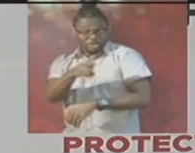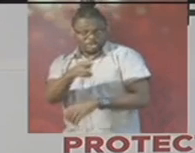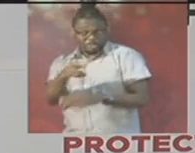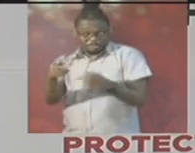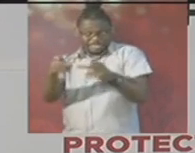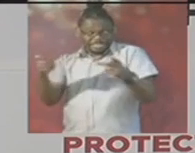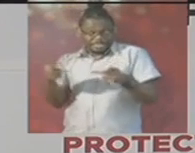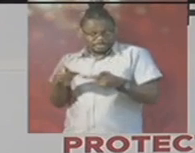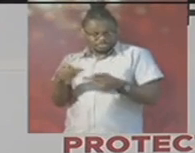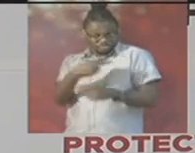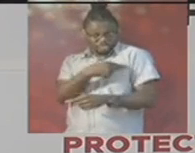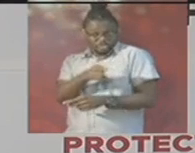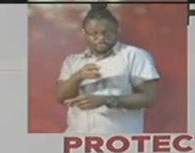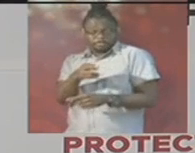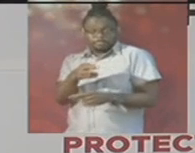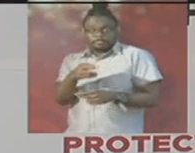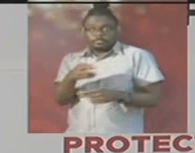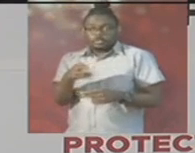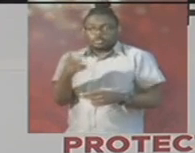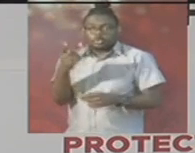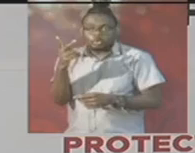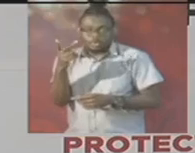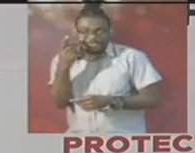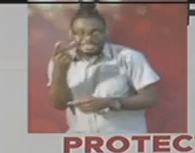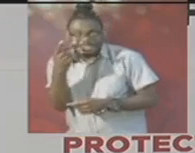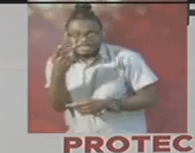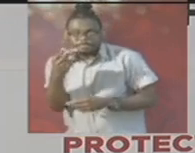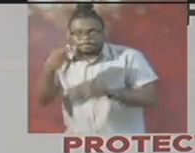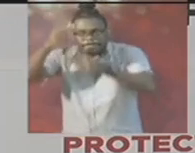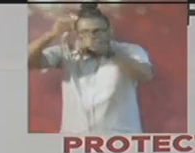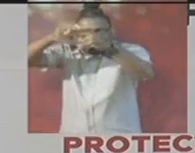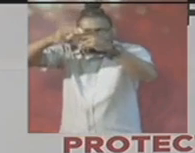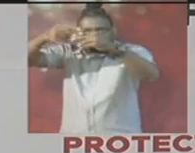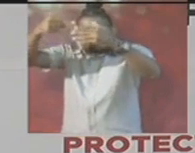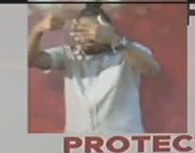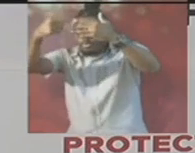and contact tracing for the past 2 to 3 months,